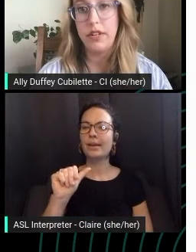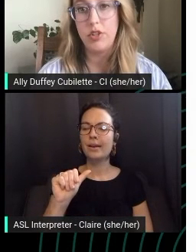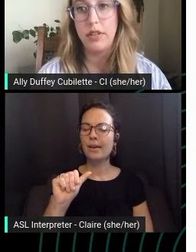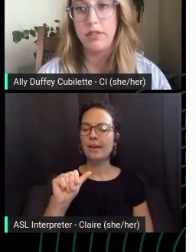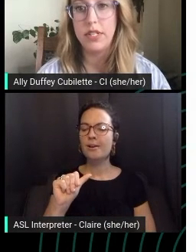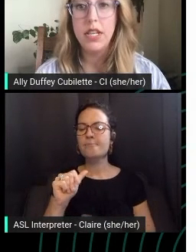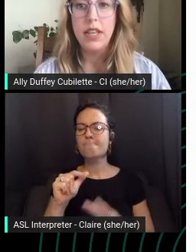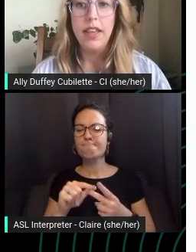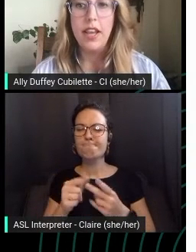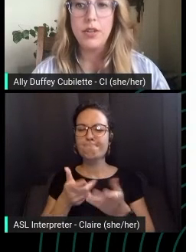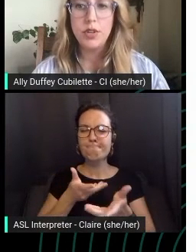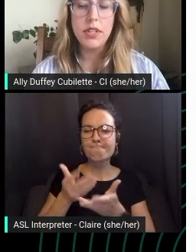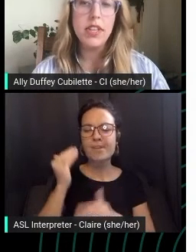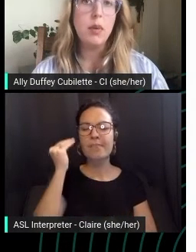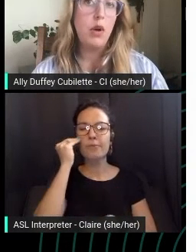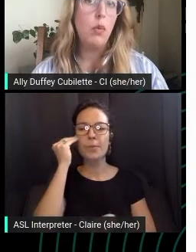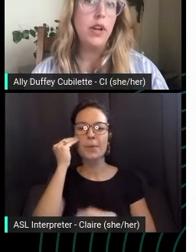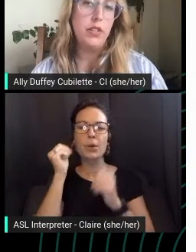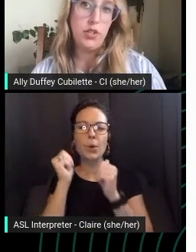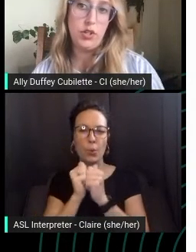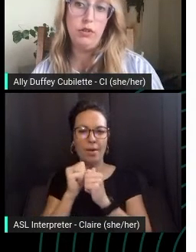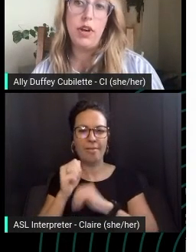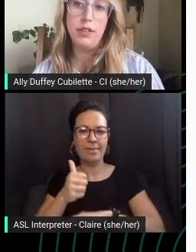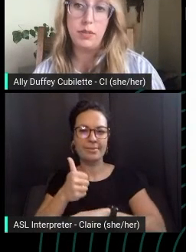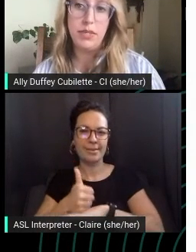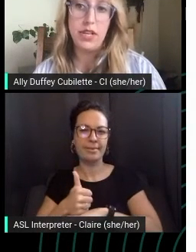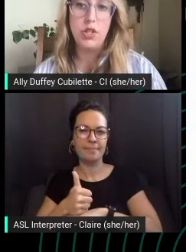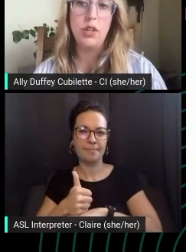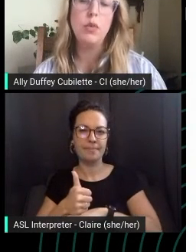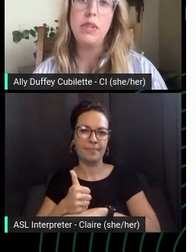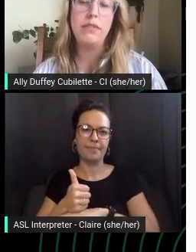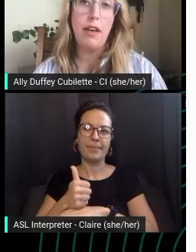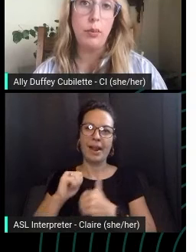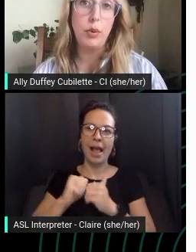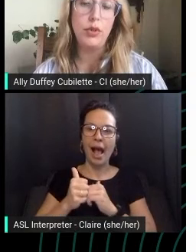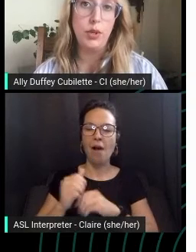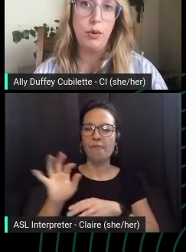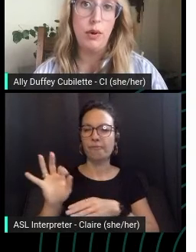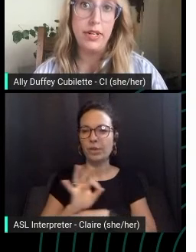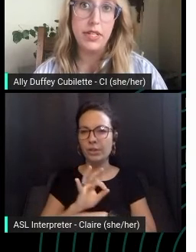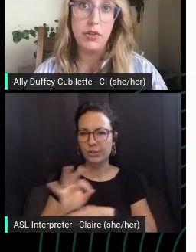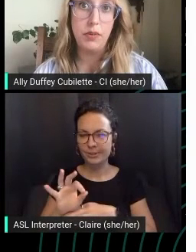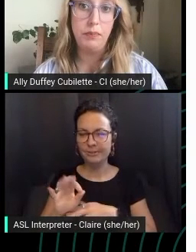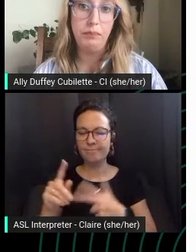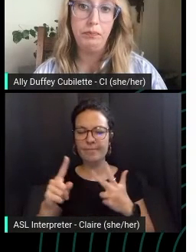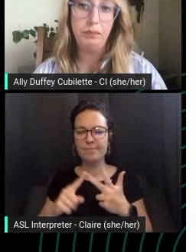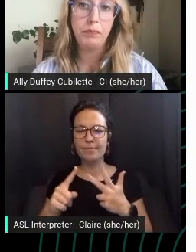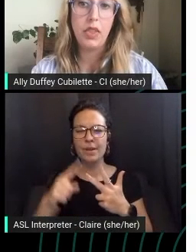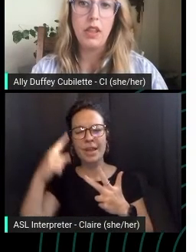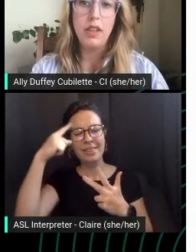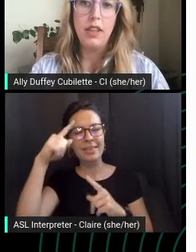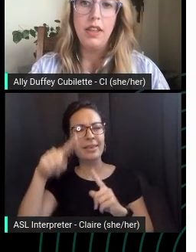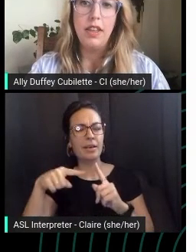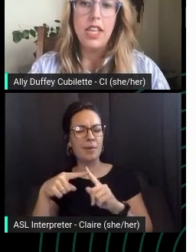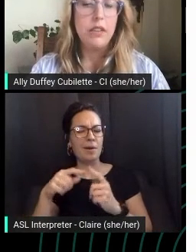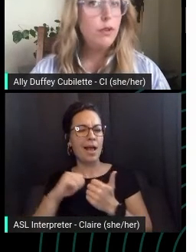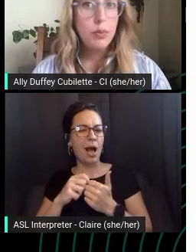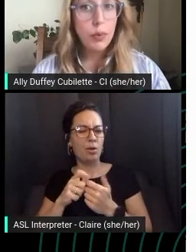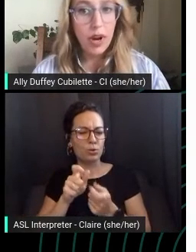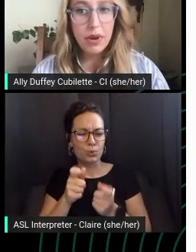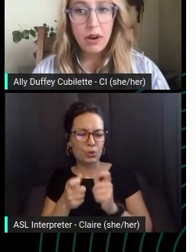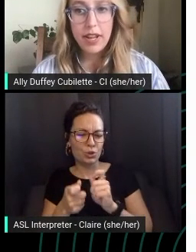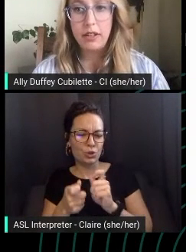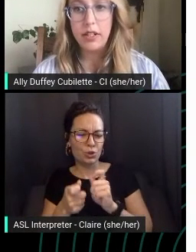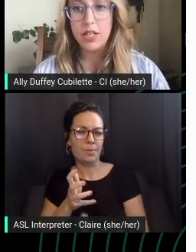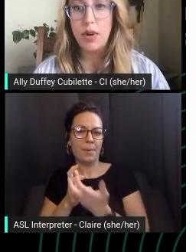data definitions, and you start to think about what additional customization would be valuable to your organization. If you're